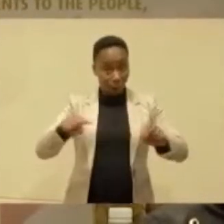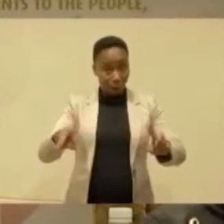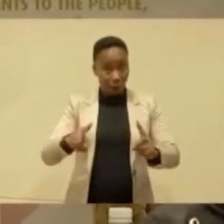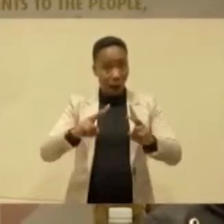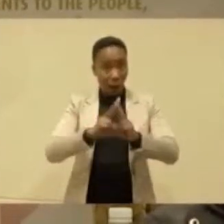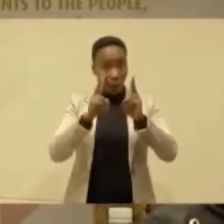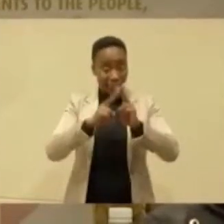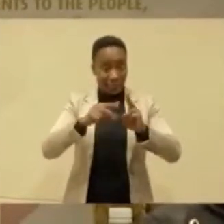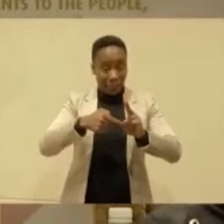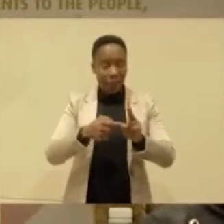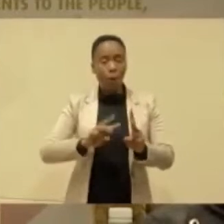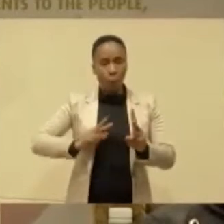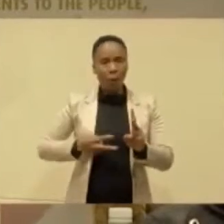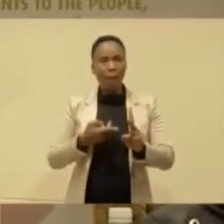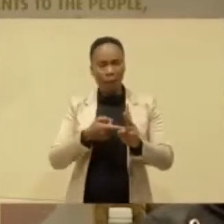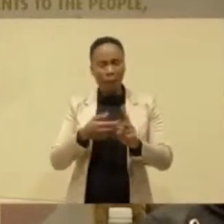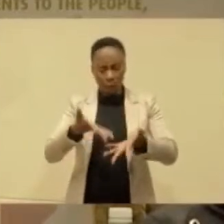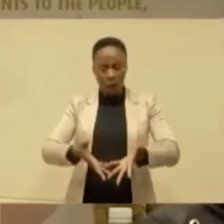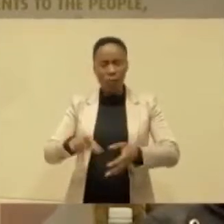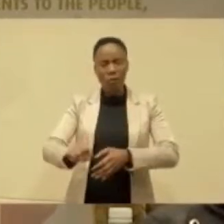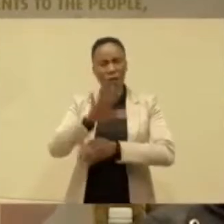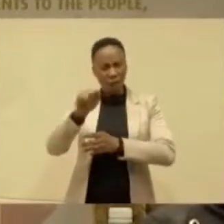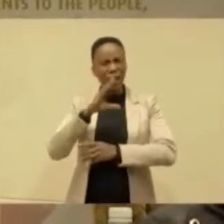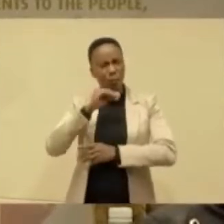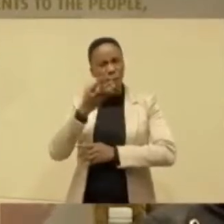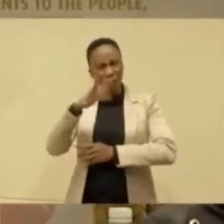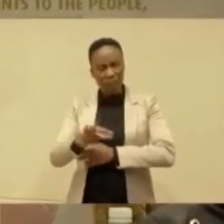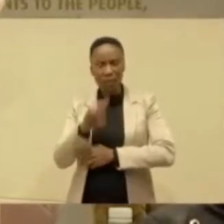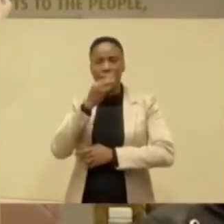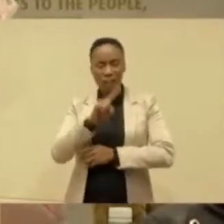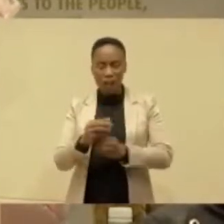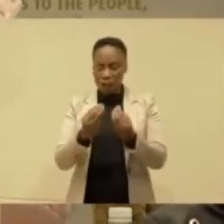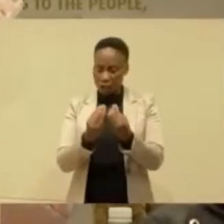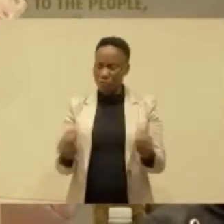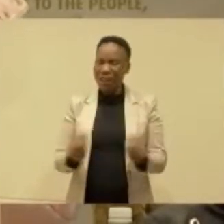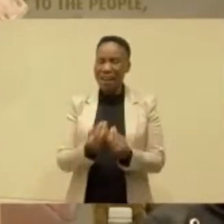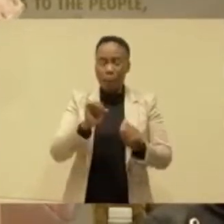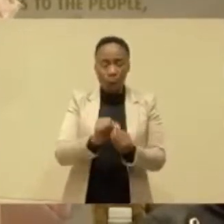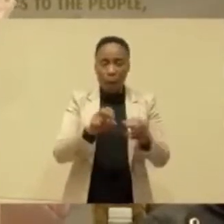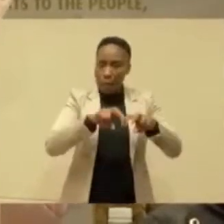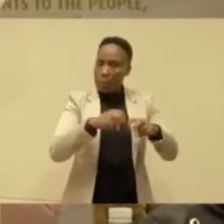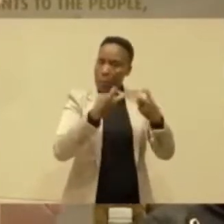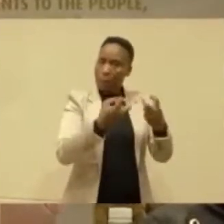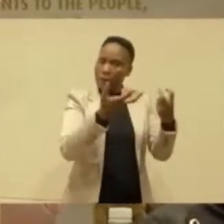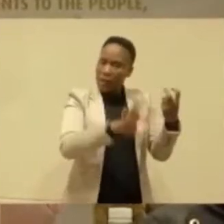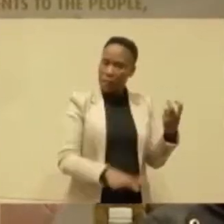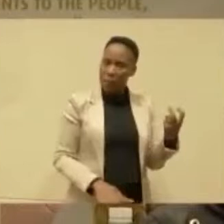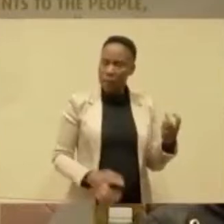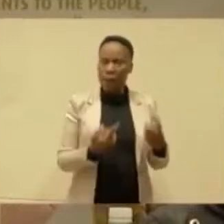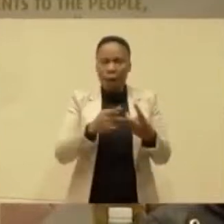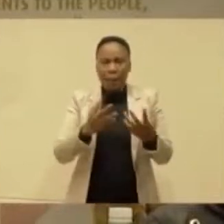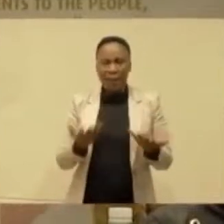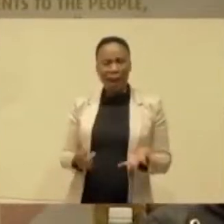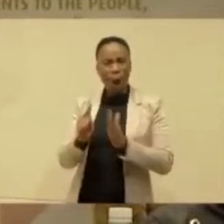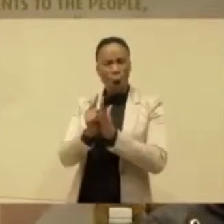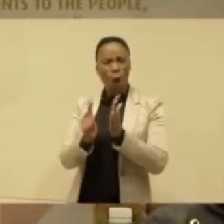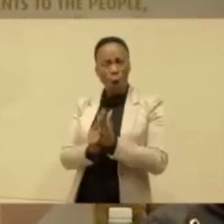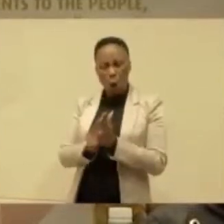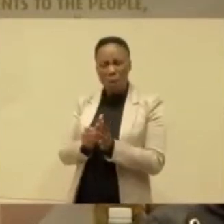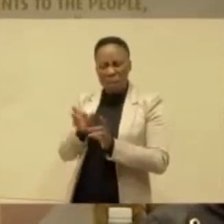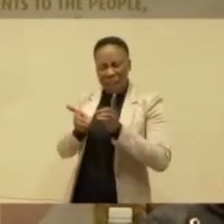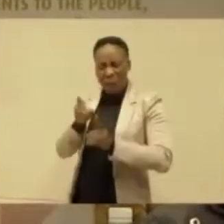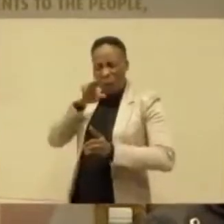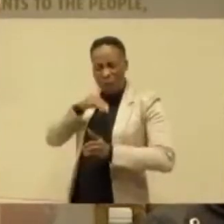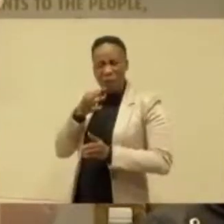spoke about the fact that their children can get raped and there is no law they describe who is a child